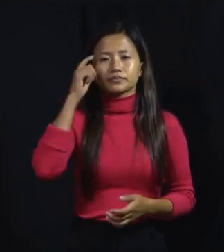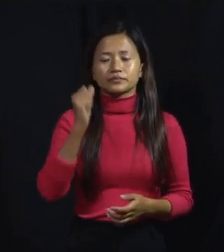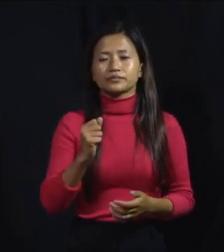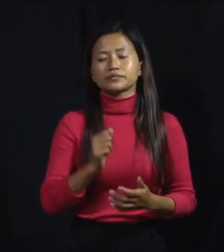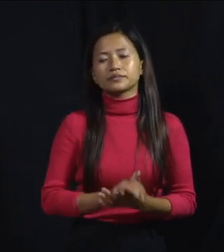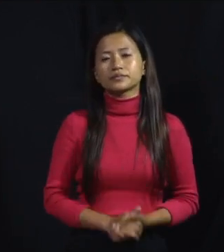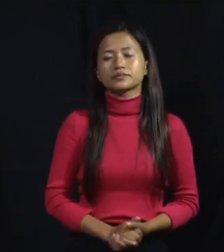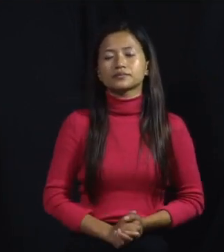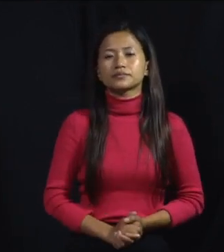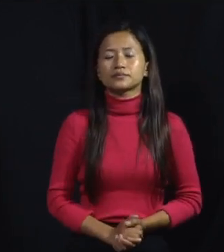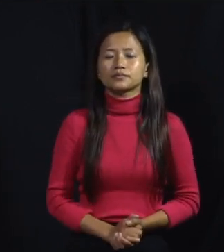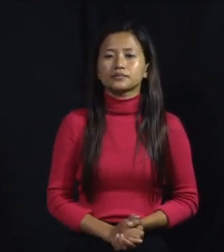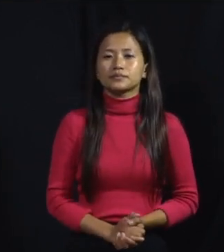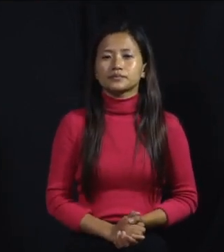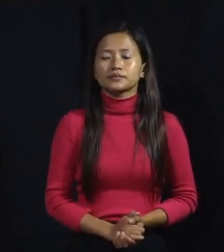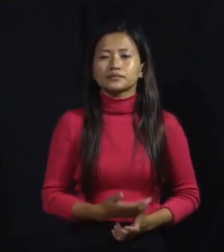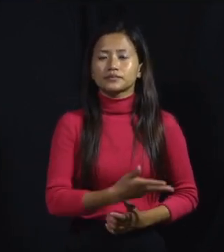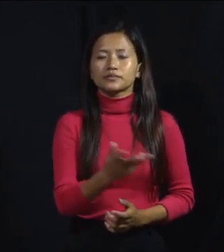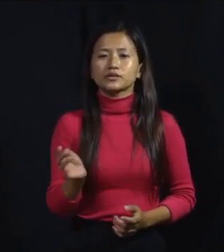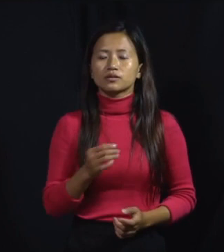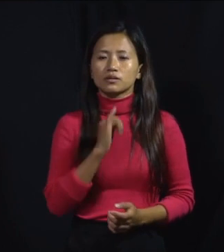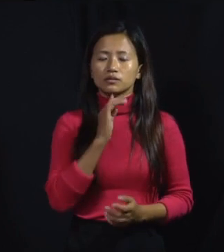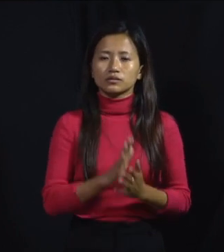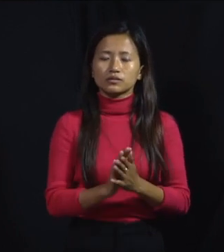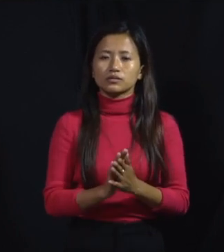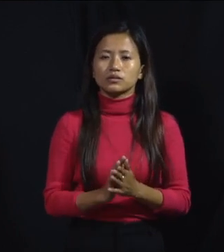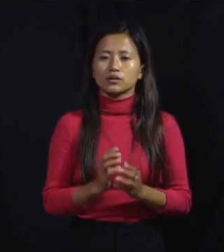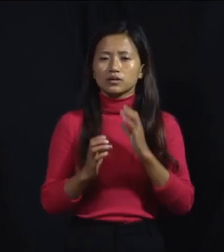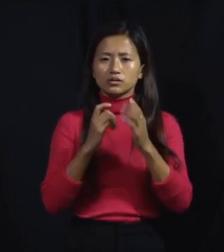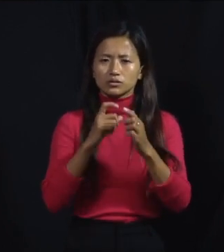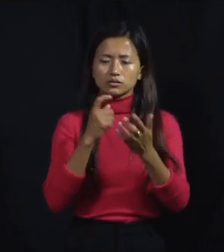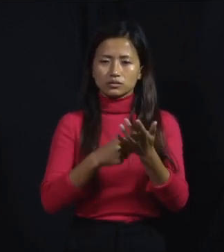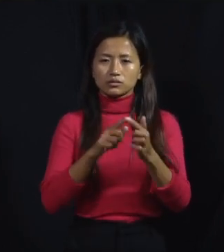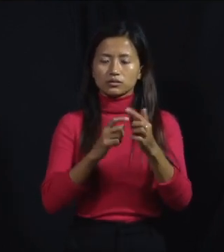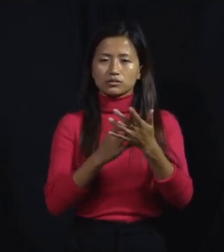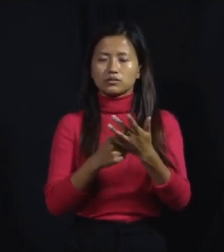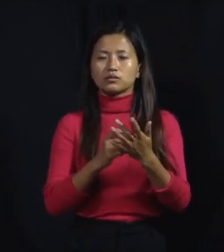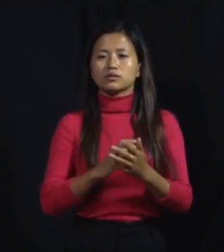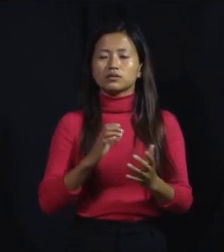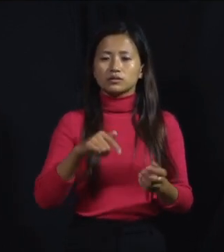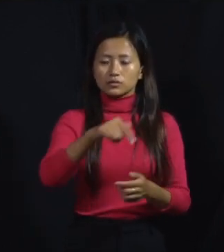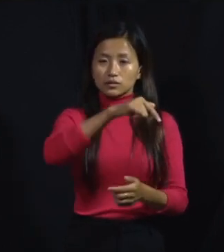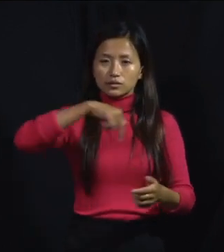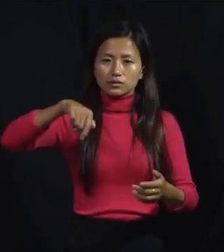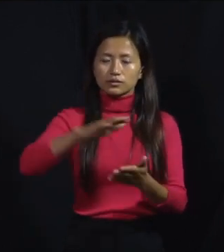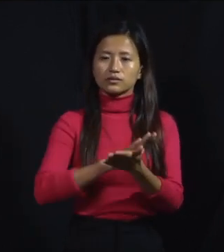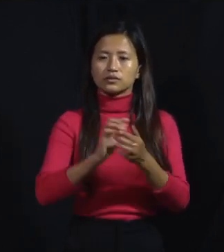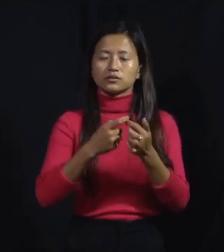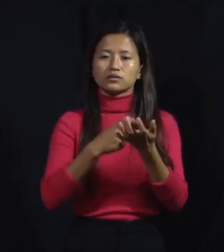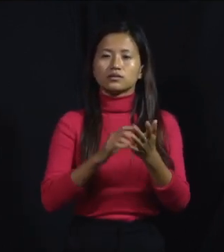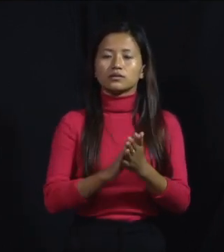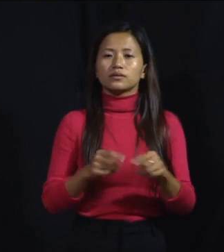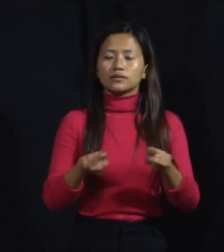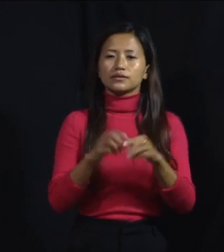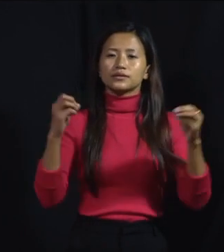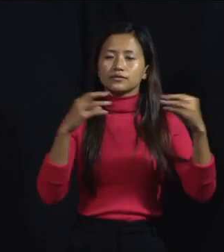this, okay? And then there are also some controversies surrounding the concept of hereditary and environment.